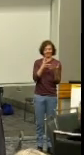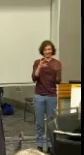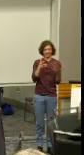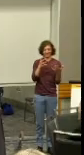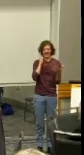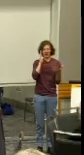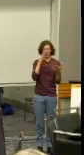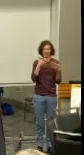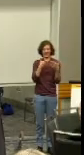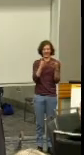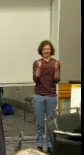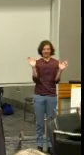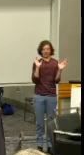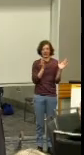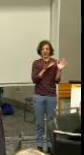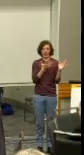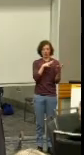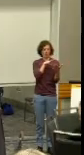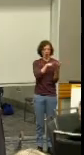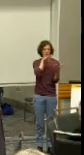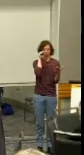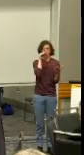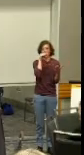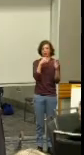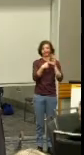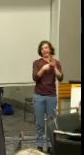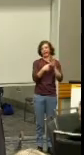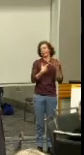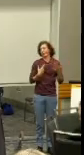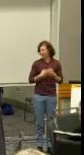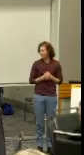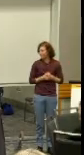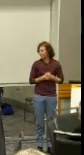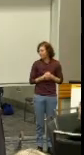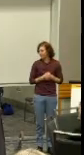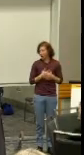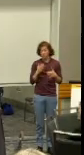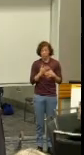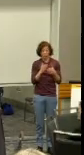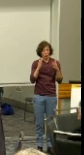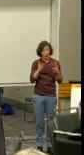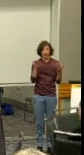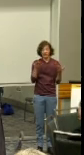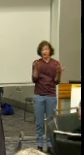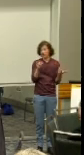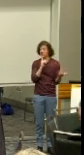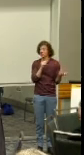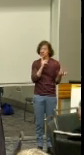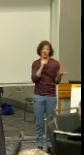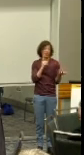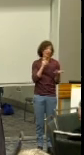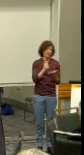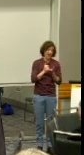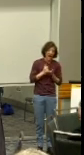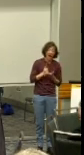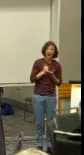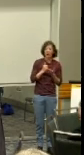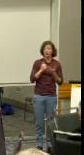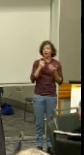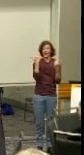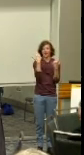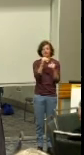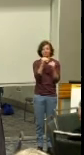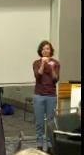and working out how we do things. So it's been great to work with the partners here to really help build that capacity for us. Also working with